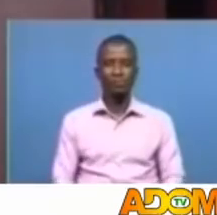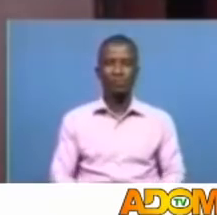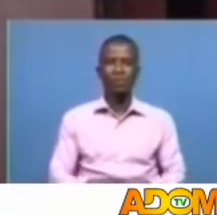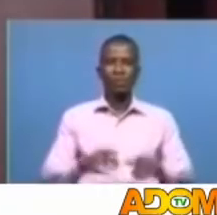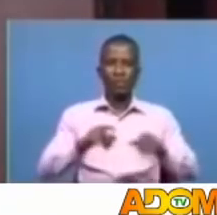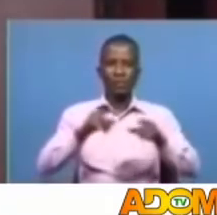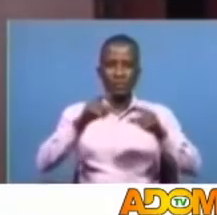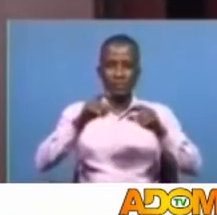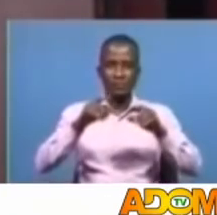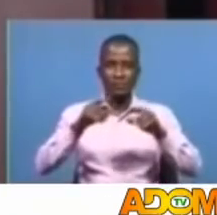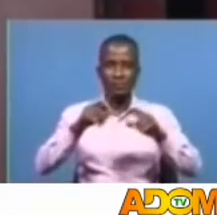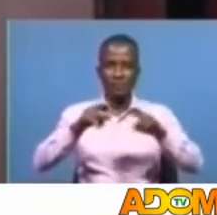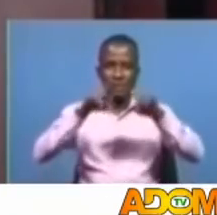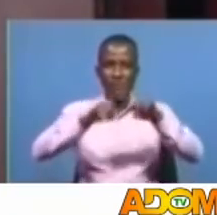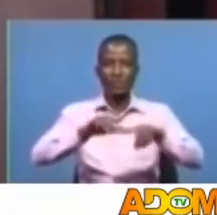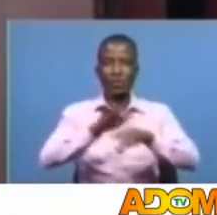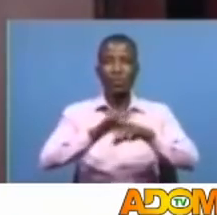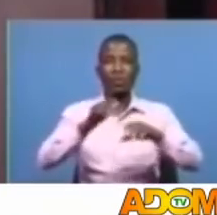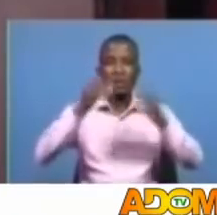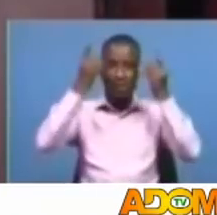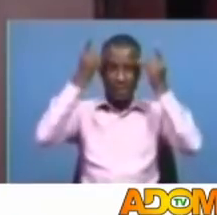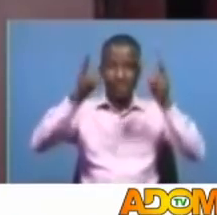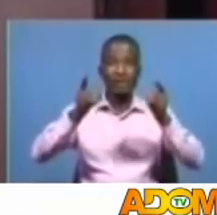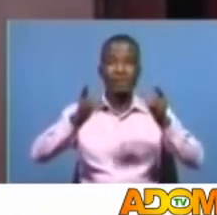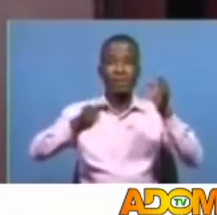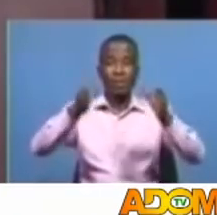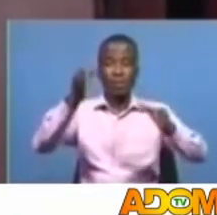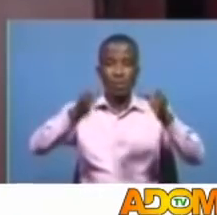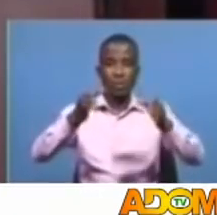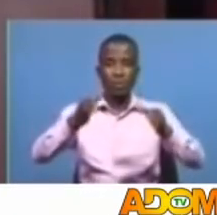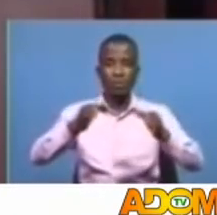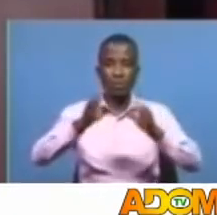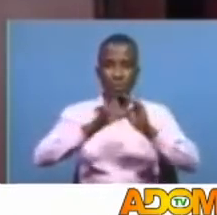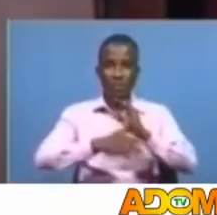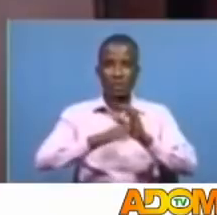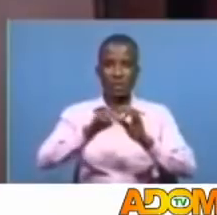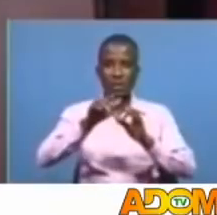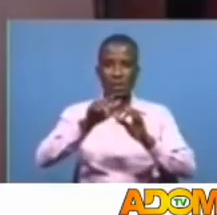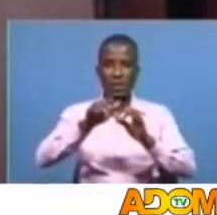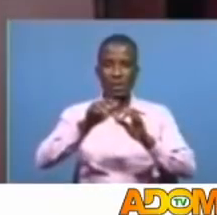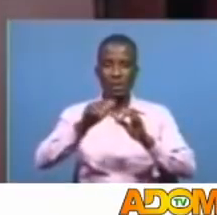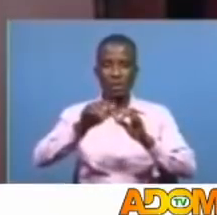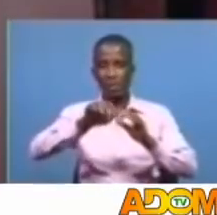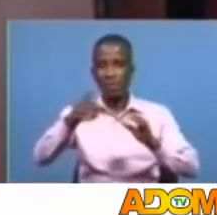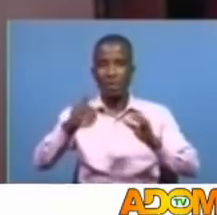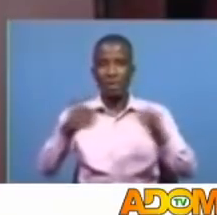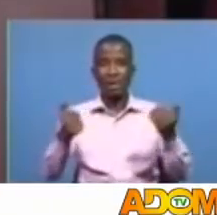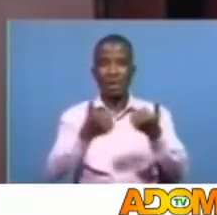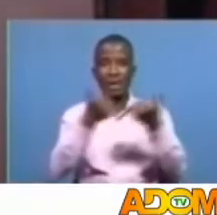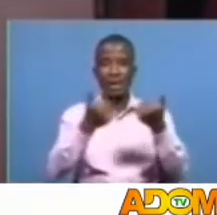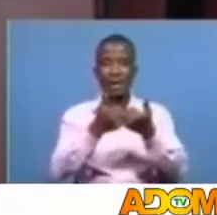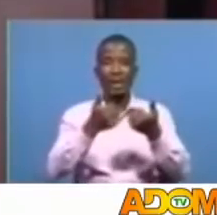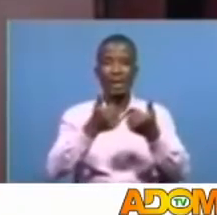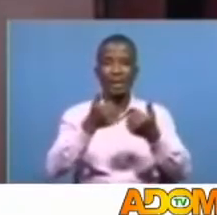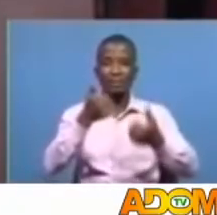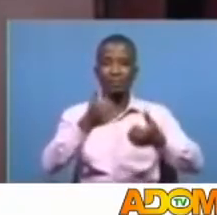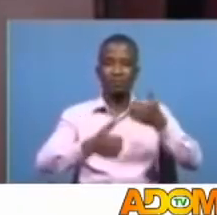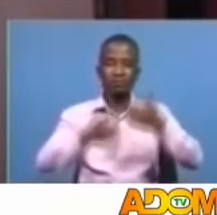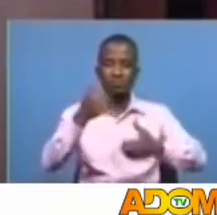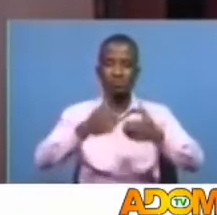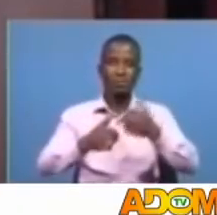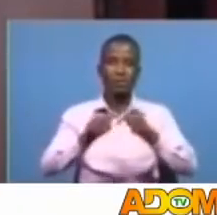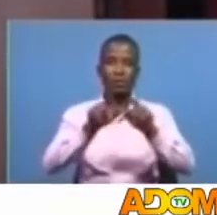subject to the discretion of the court, in a civil action, a party